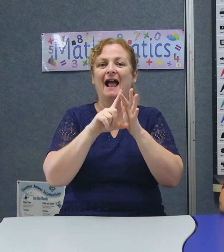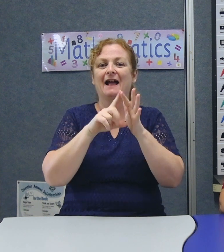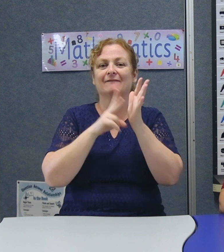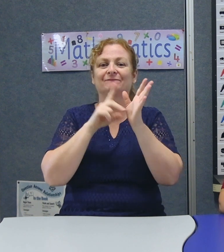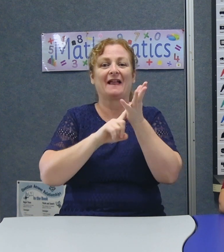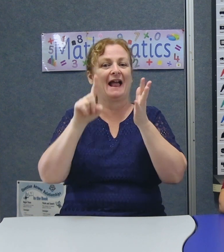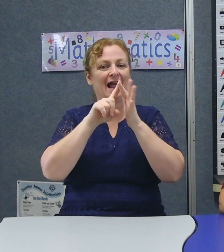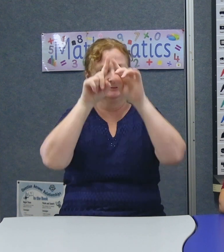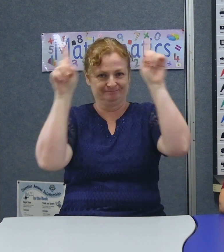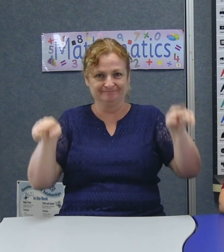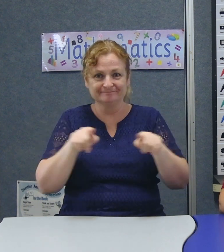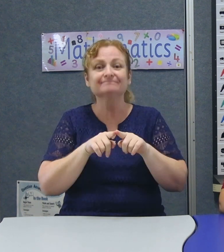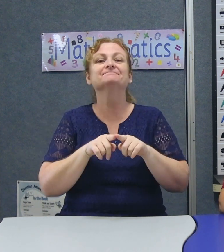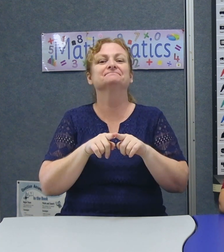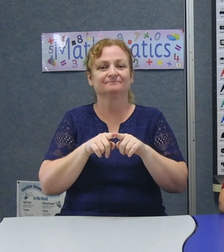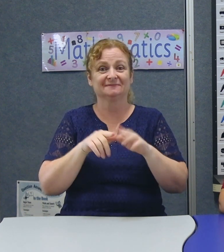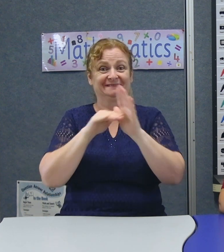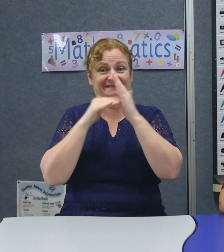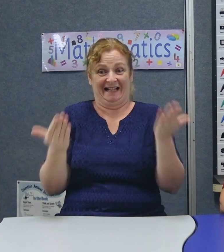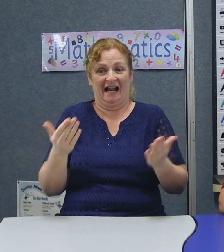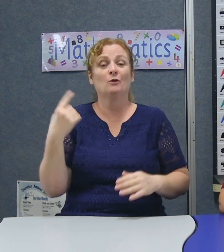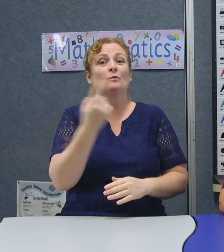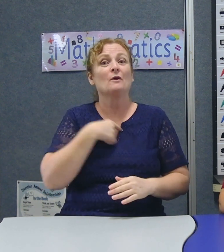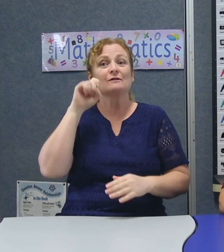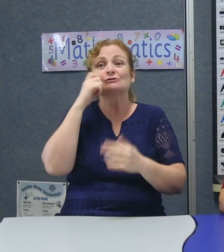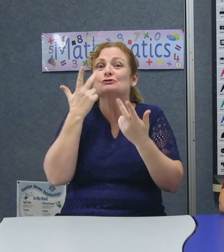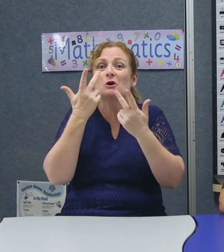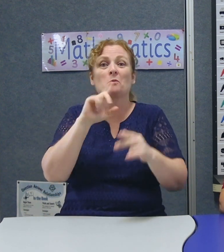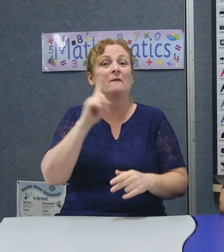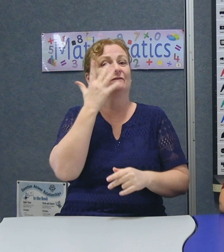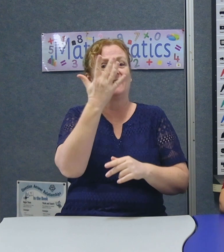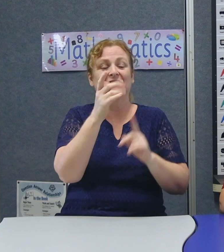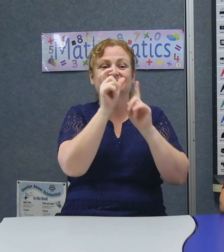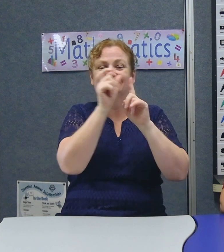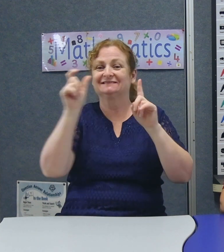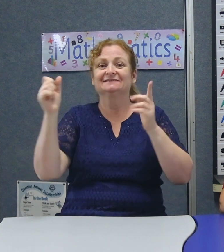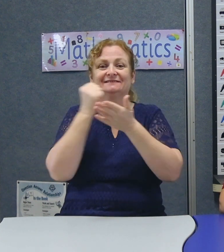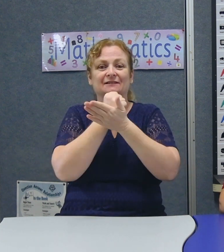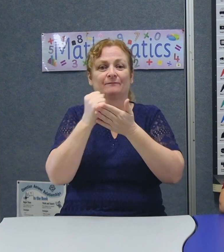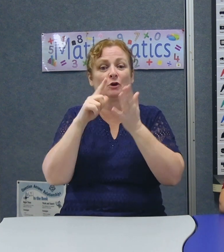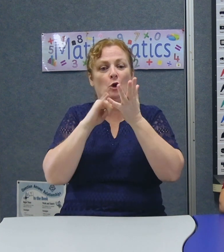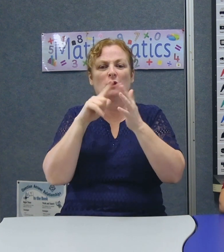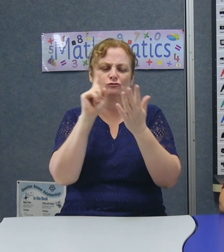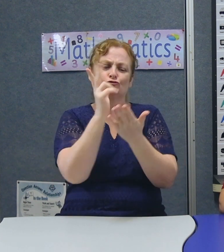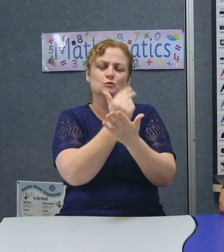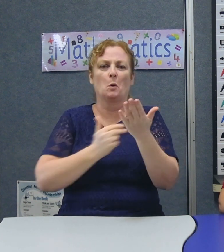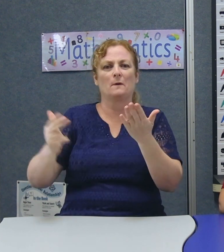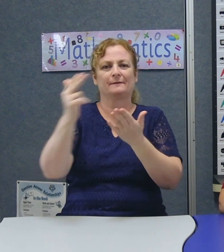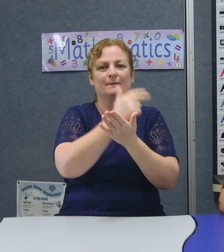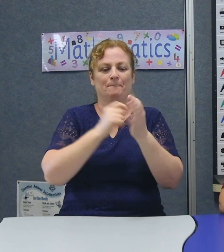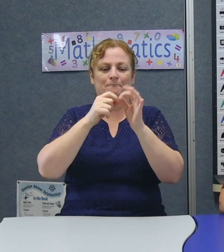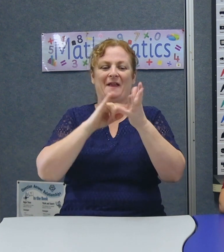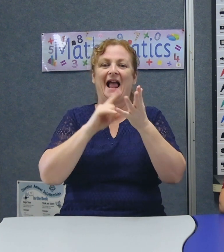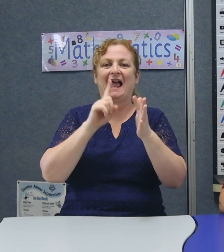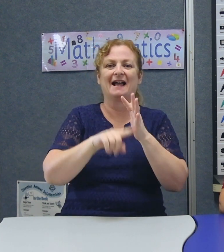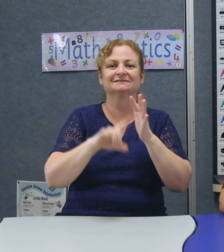Next, we are going to show five-digit numbers using drawings of base 10 blocks. You may